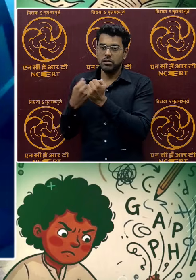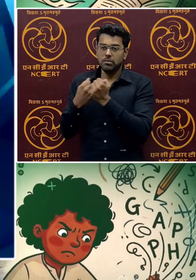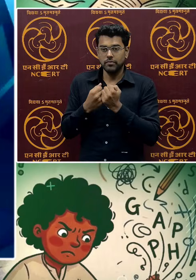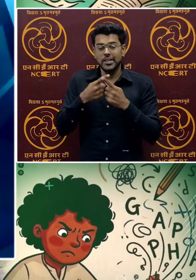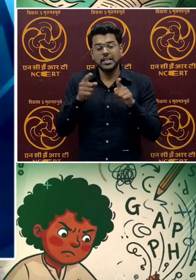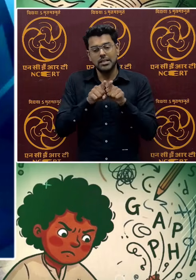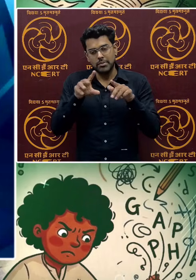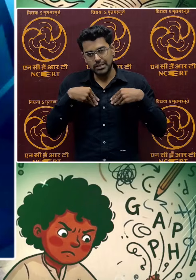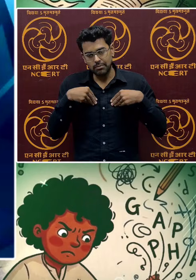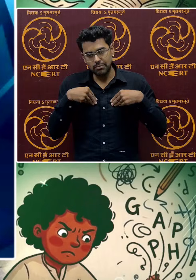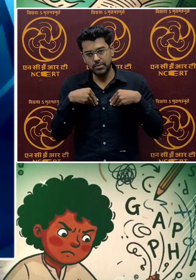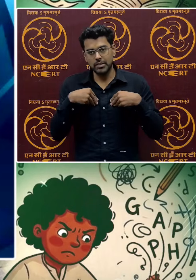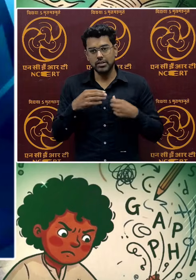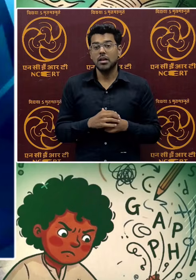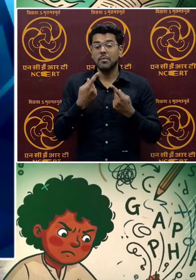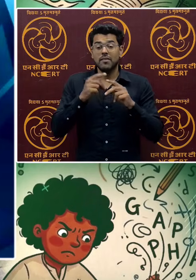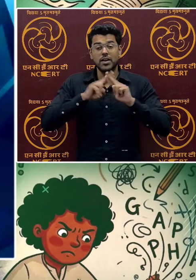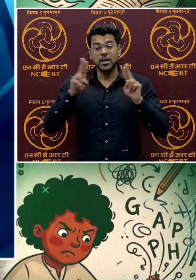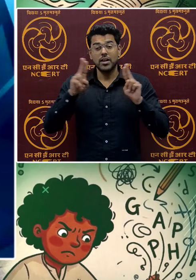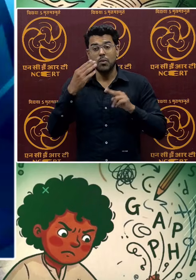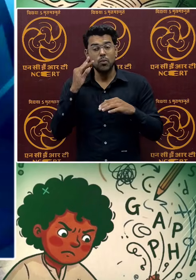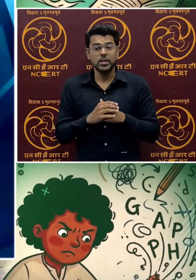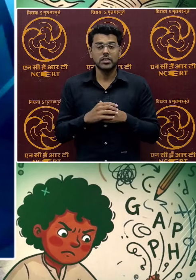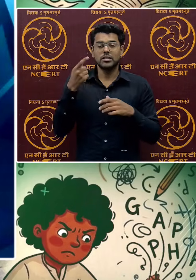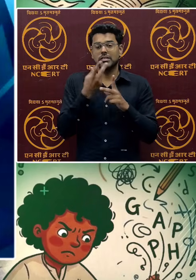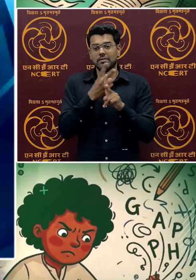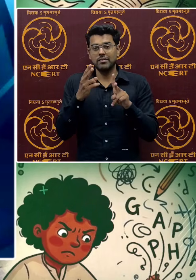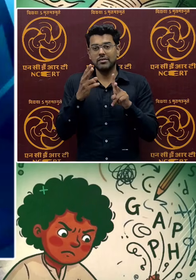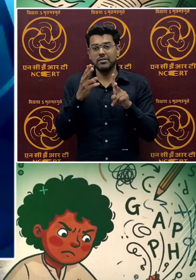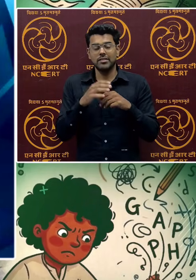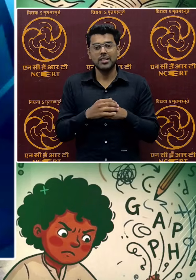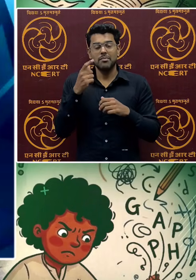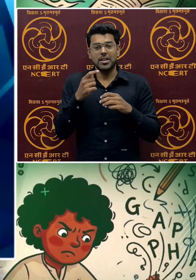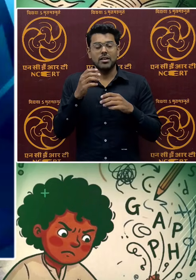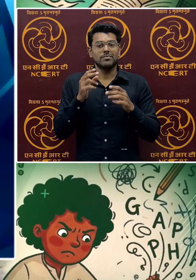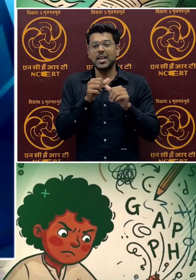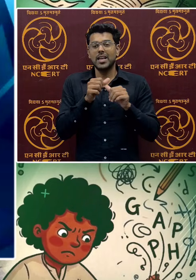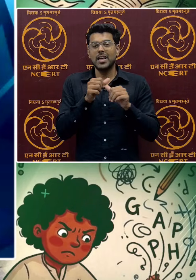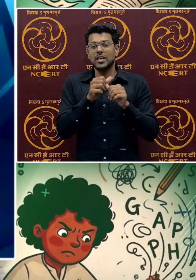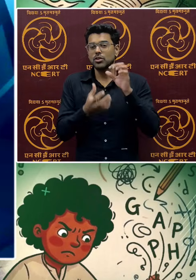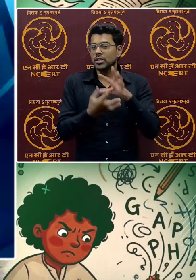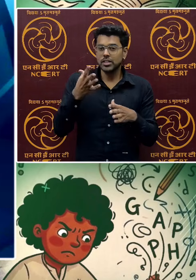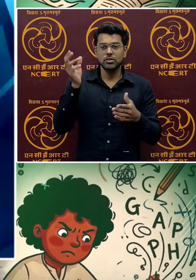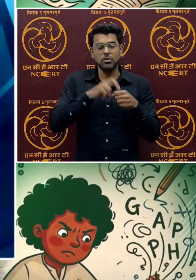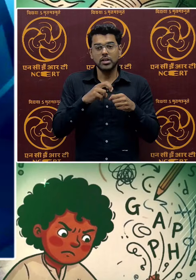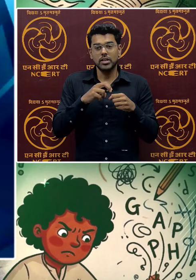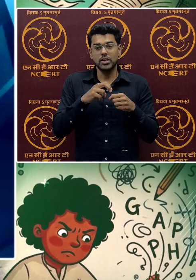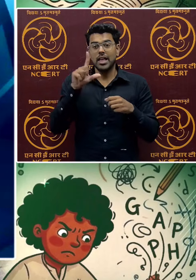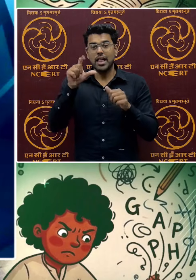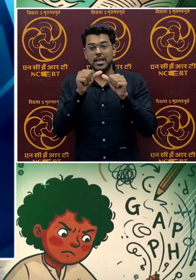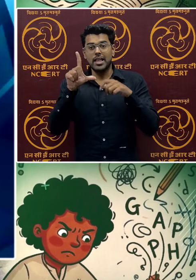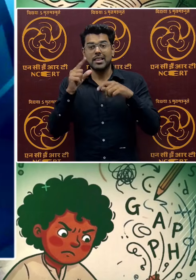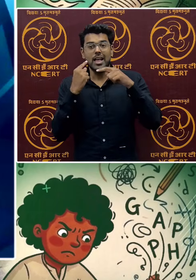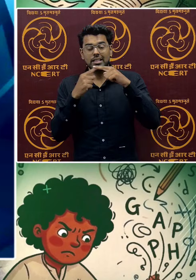acceptance is also not there. But finally, after I came to Alpha to Omega, the first rule Lalita ma'am told me is, okay, I will take you in my